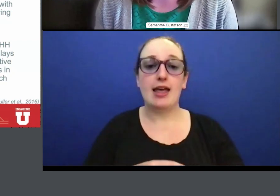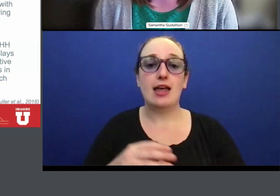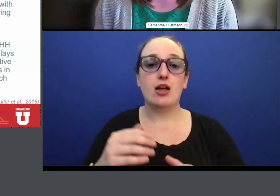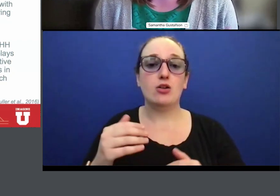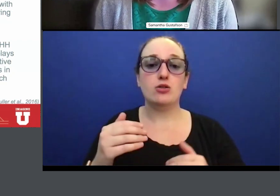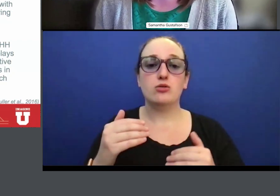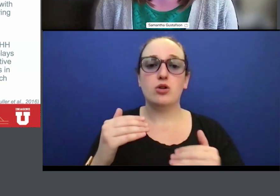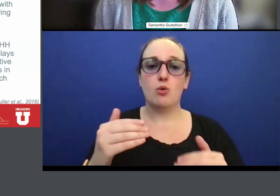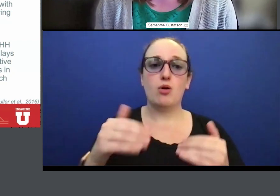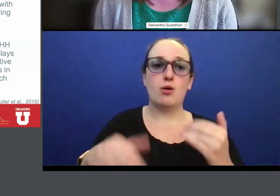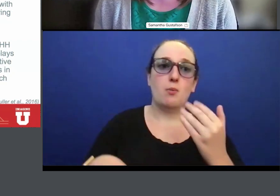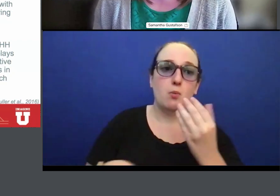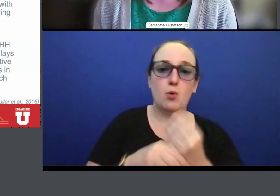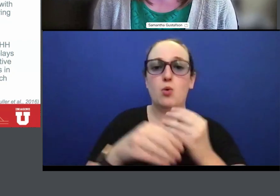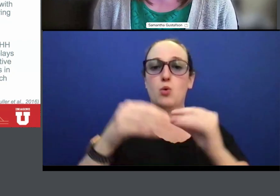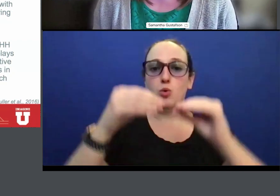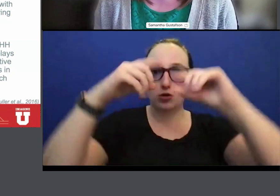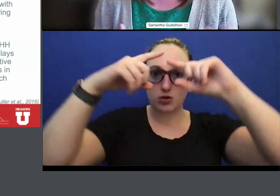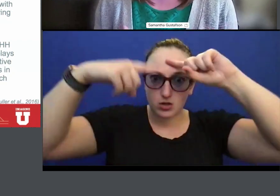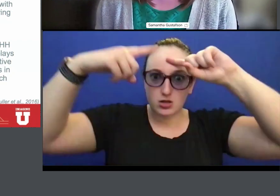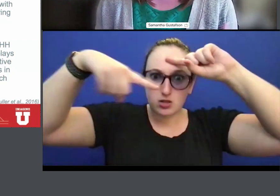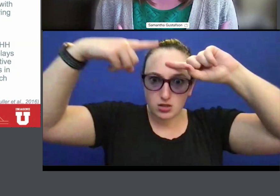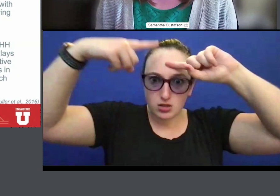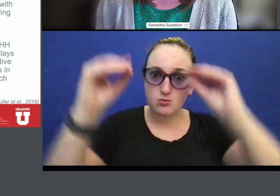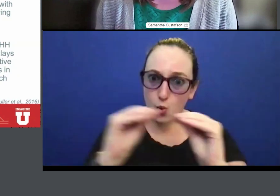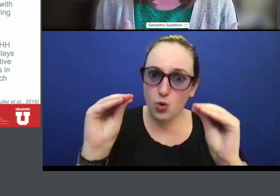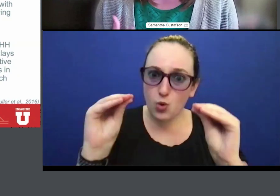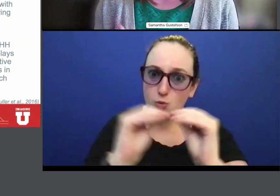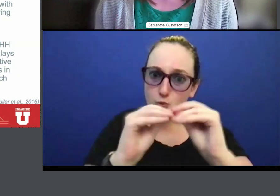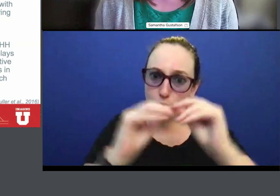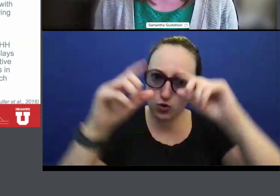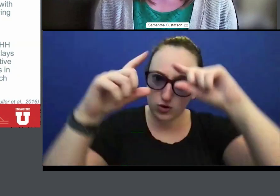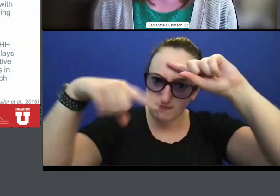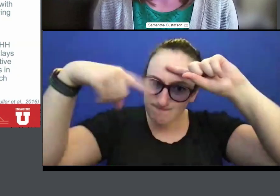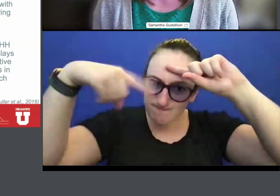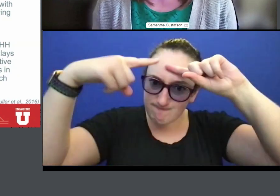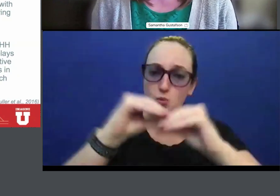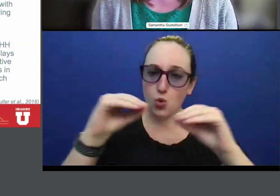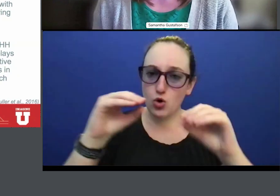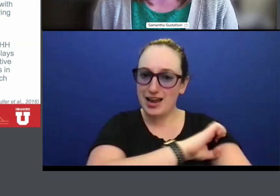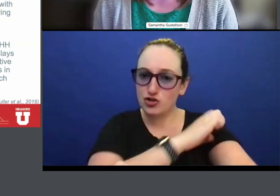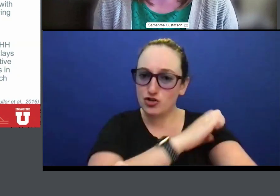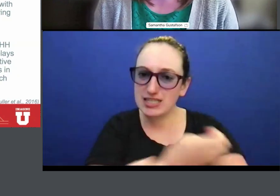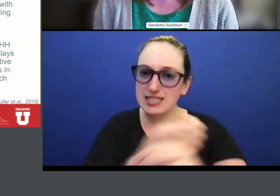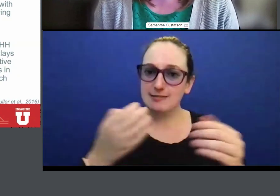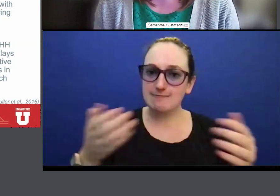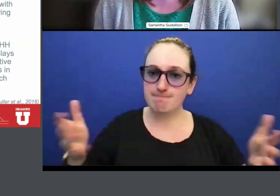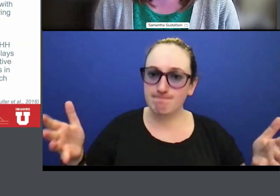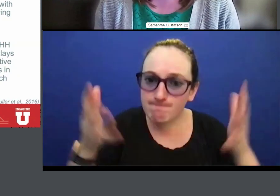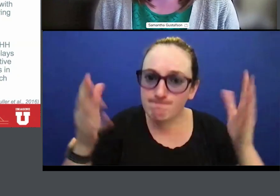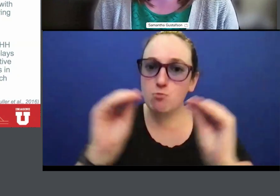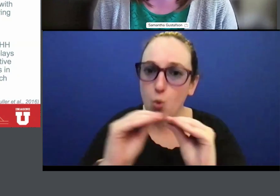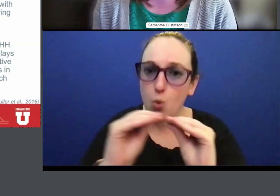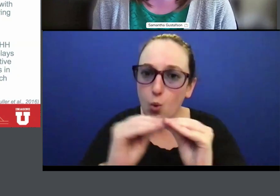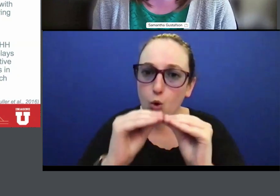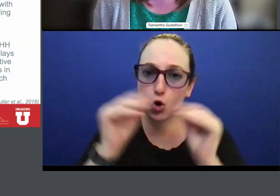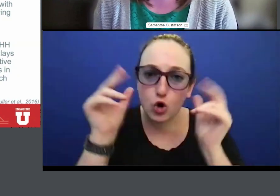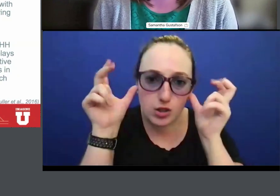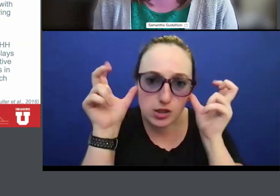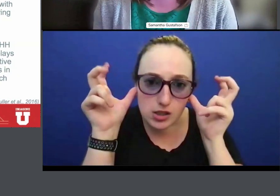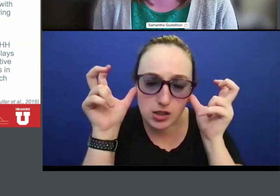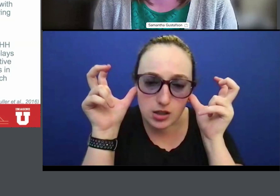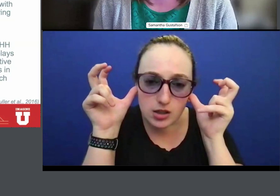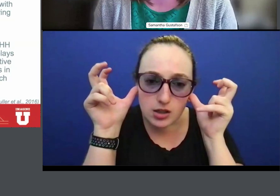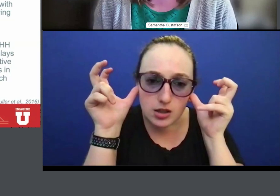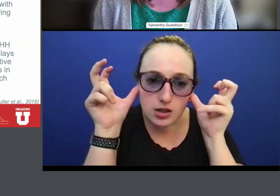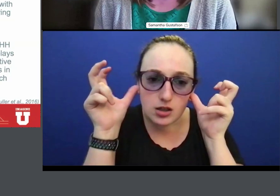allocate additional cognitive resources, put forth more energy in that mental space to that auditory task in